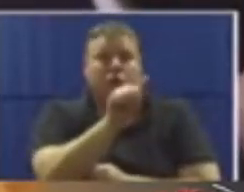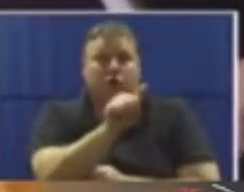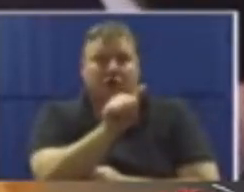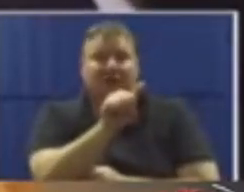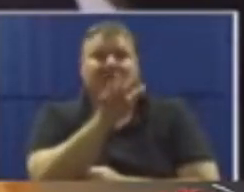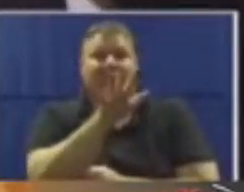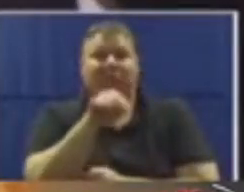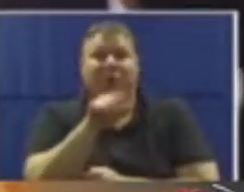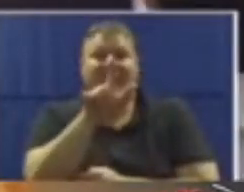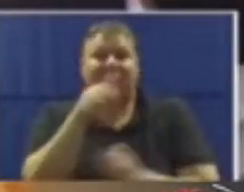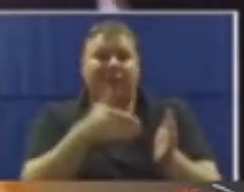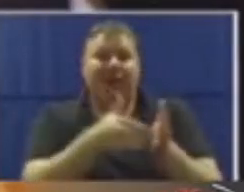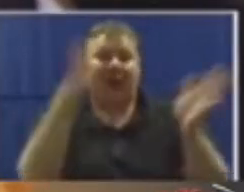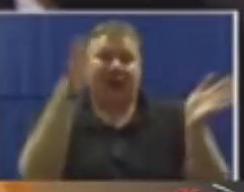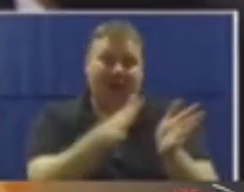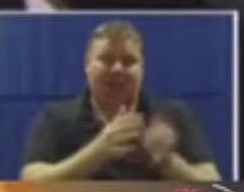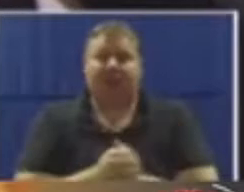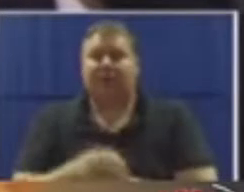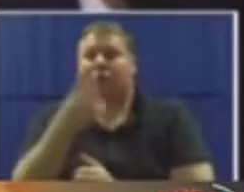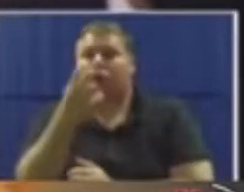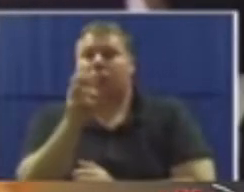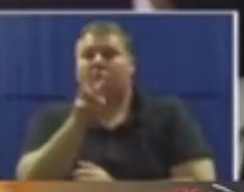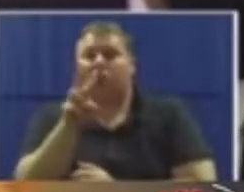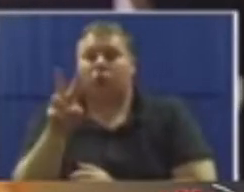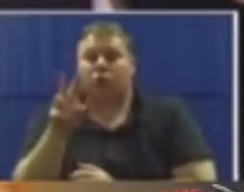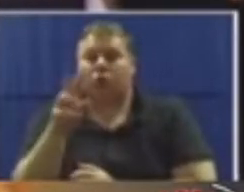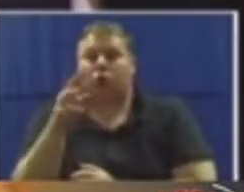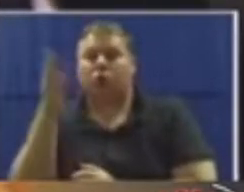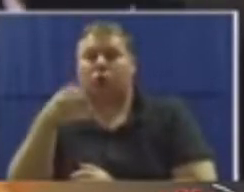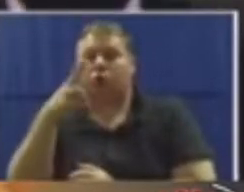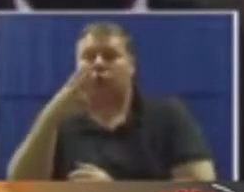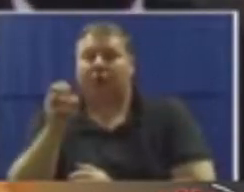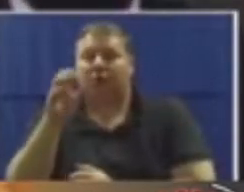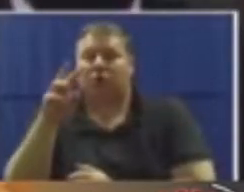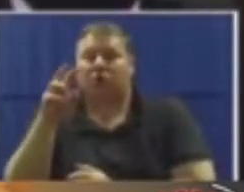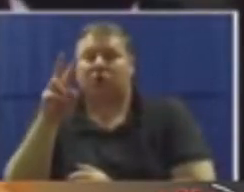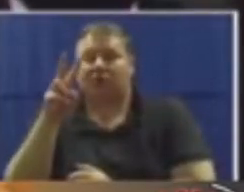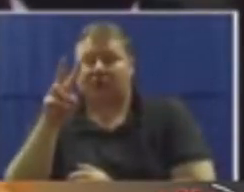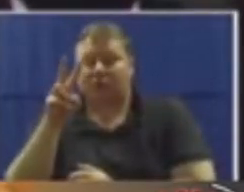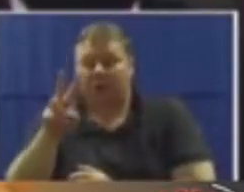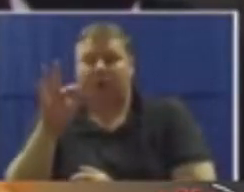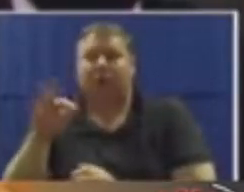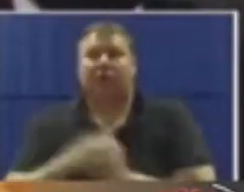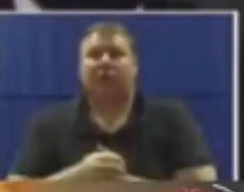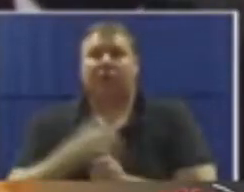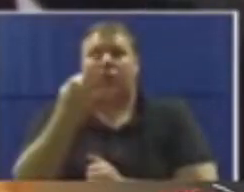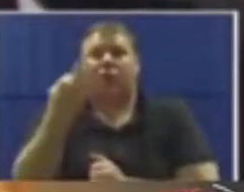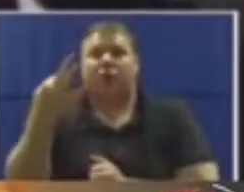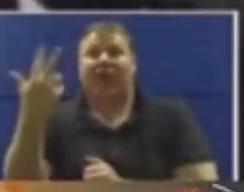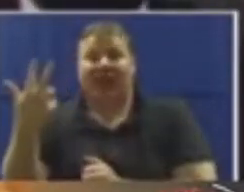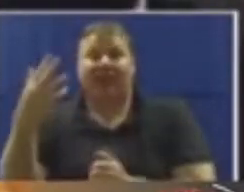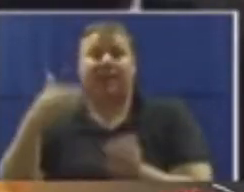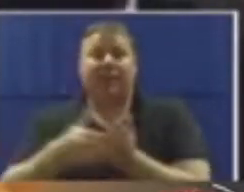265.7 million. And in 2022-23, in that financial year, it will be further reduced by 338 million.